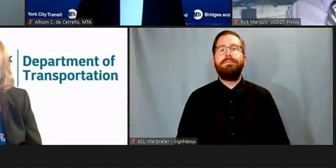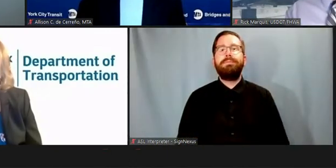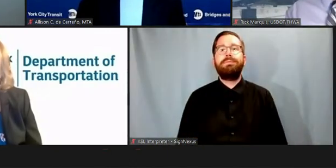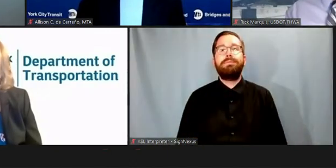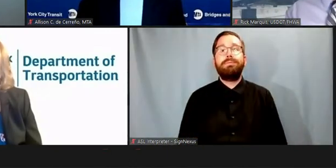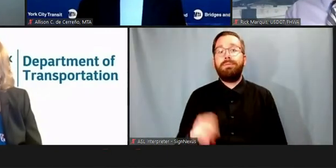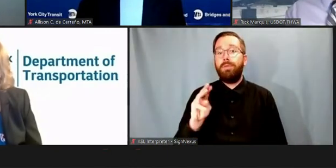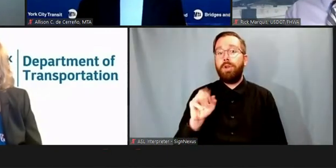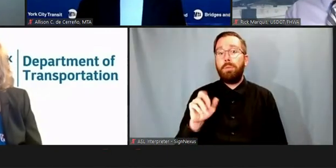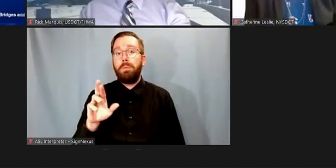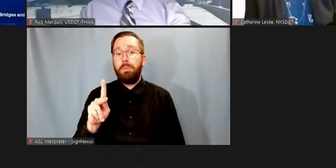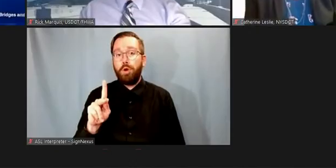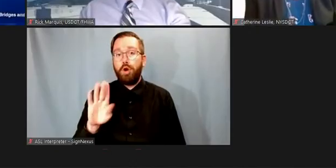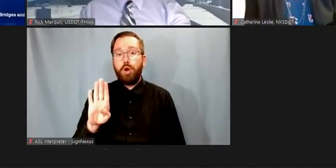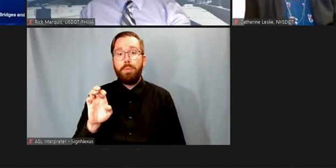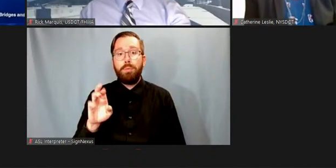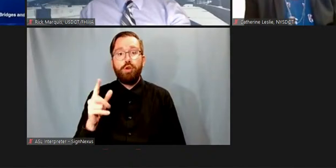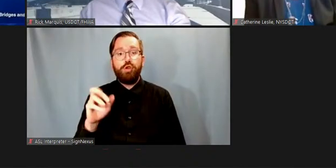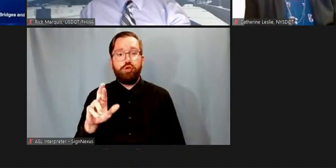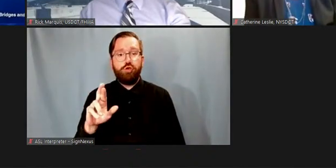mark berger